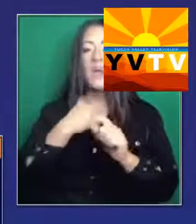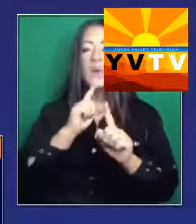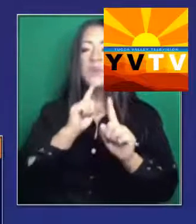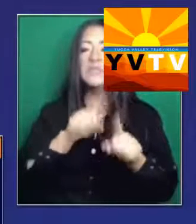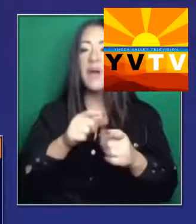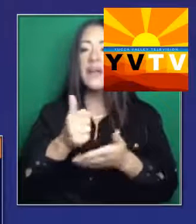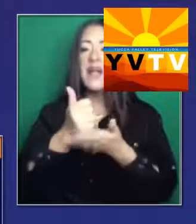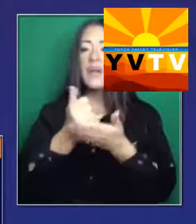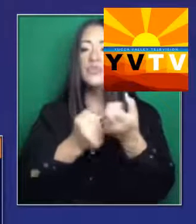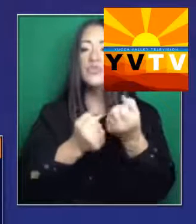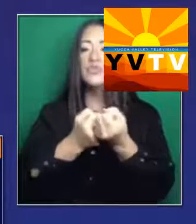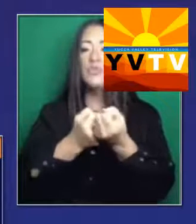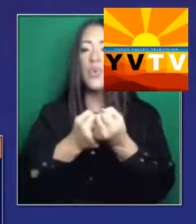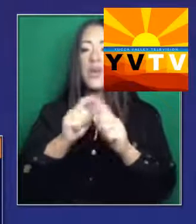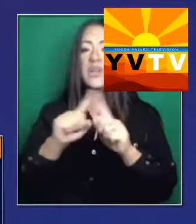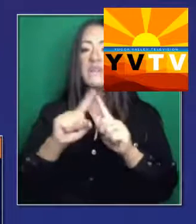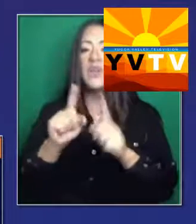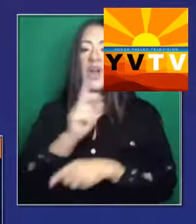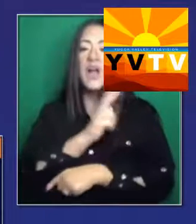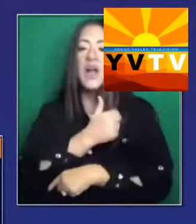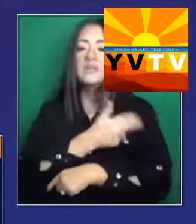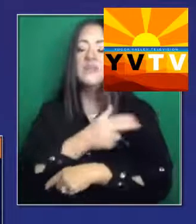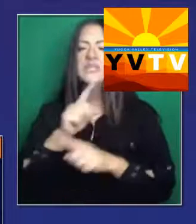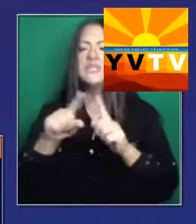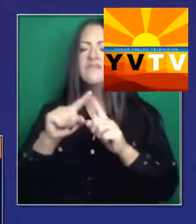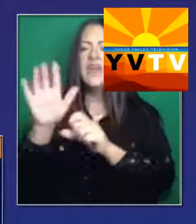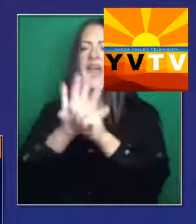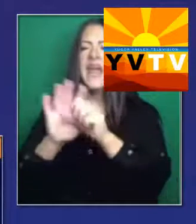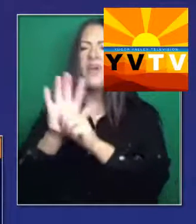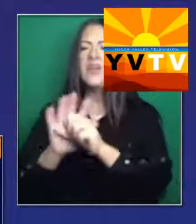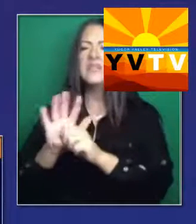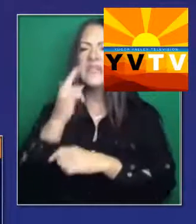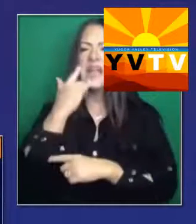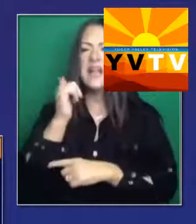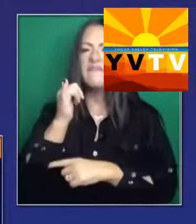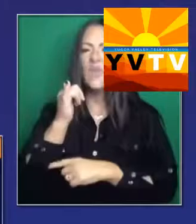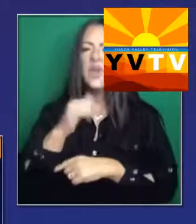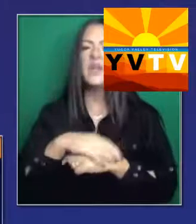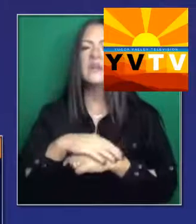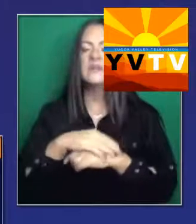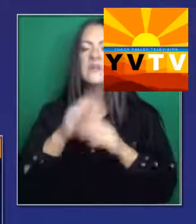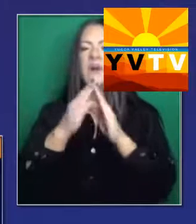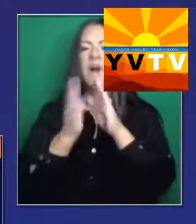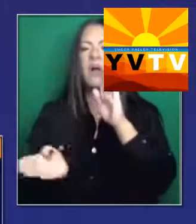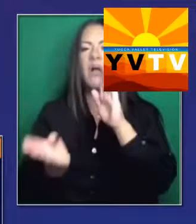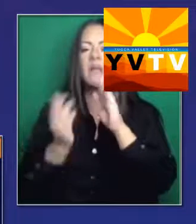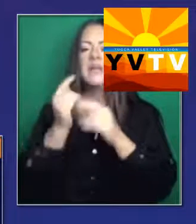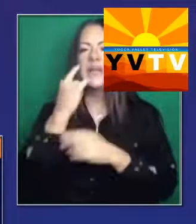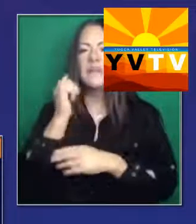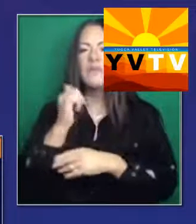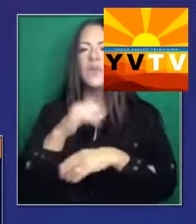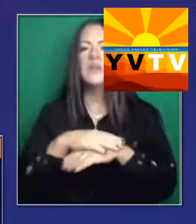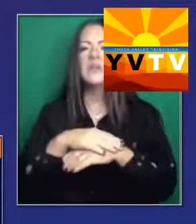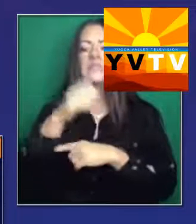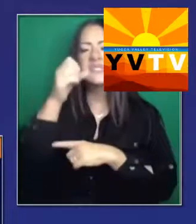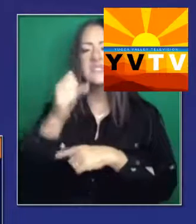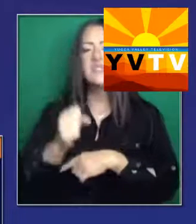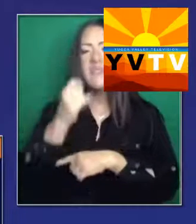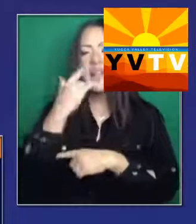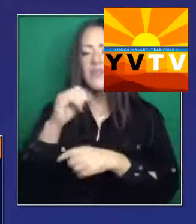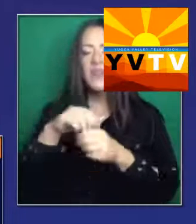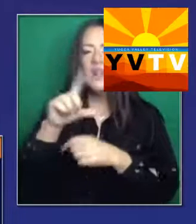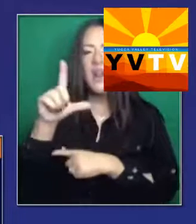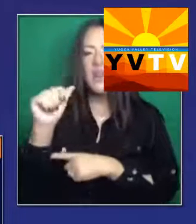energies on Los Angeles in particular. We're extending those technical assistance teams down there, Riverside, San Bernardino, and